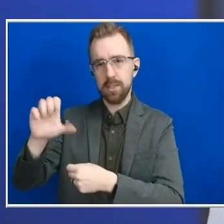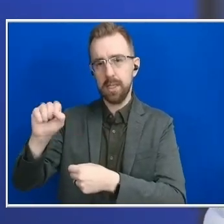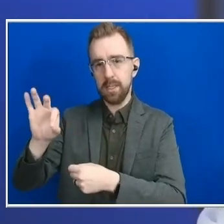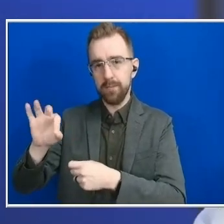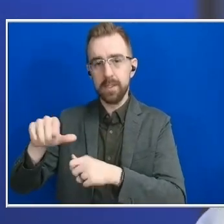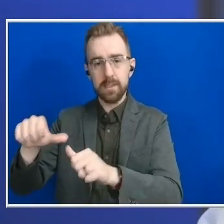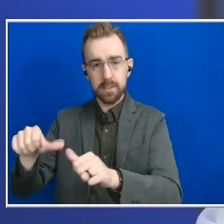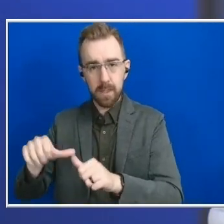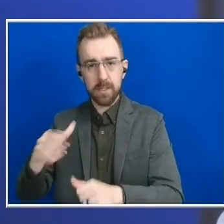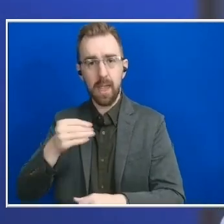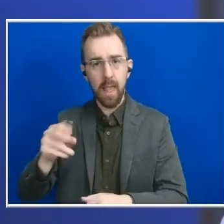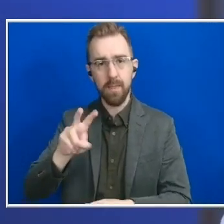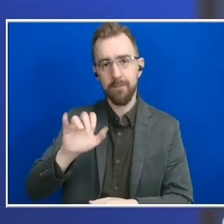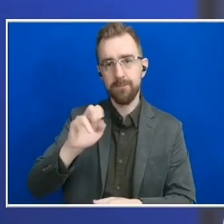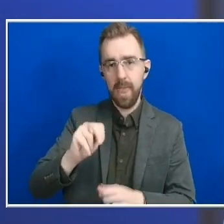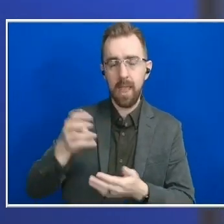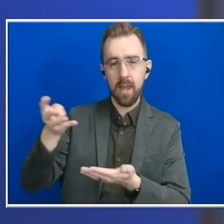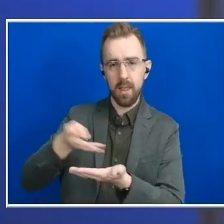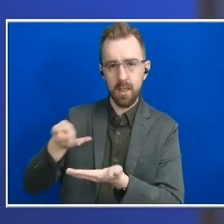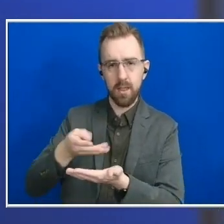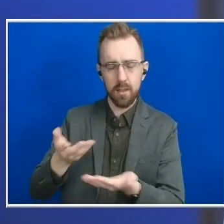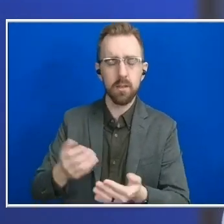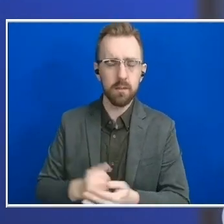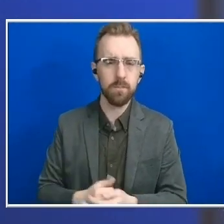vein. So having a reservoir